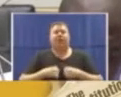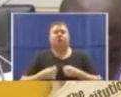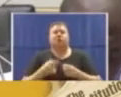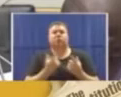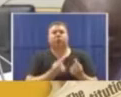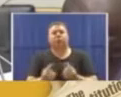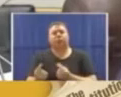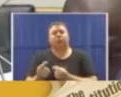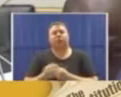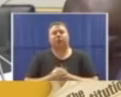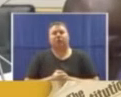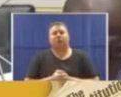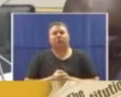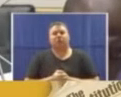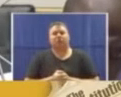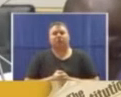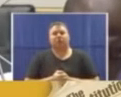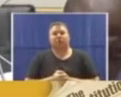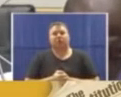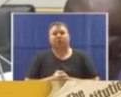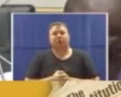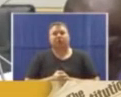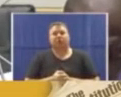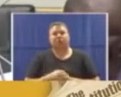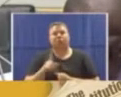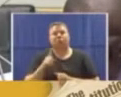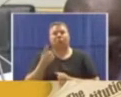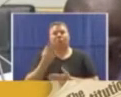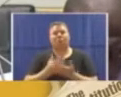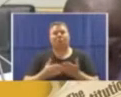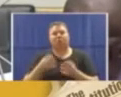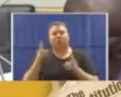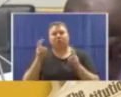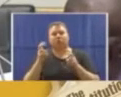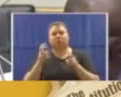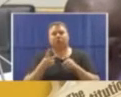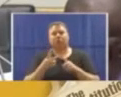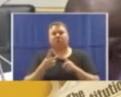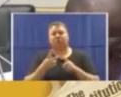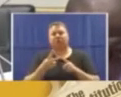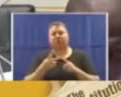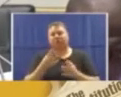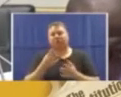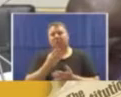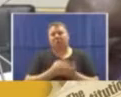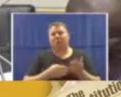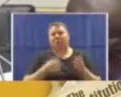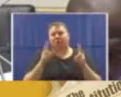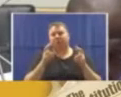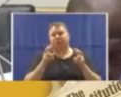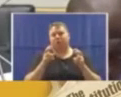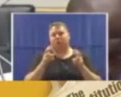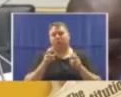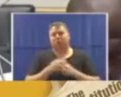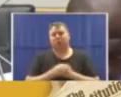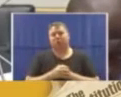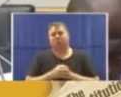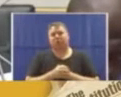So that's one set of issues. The second set of issues is the institutional part and the